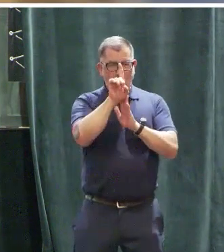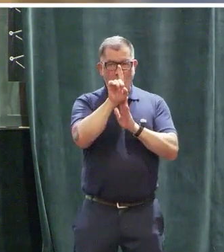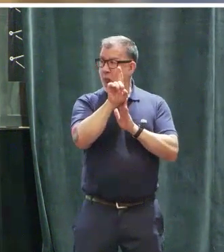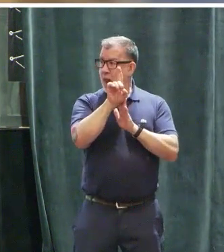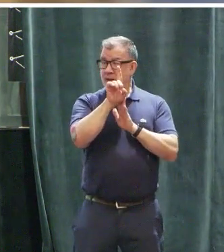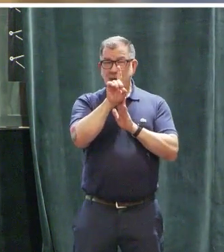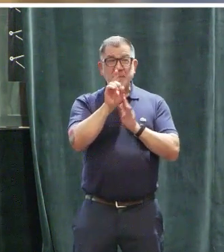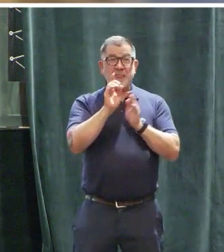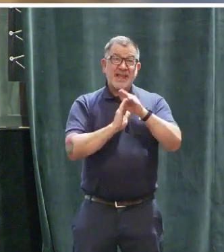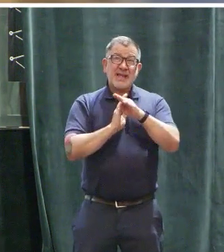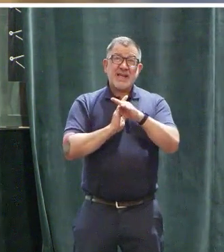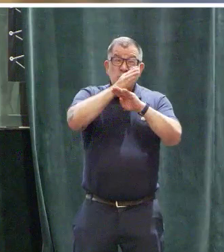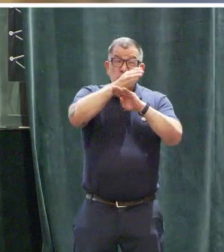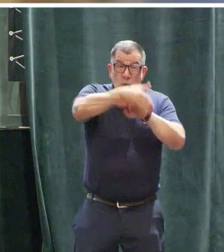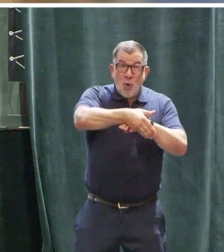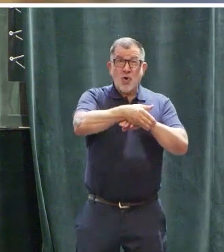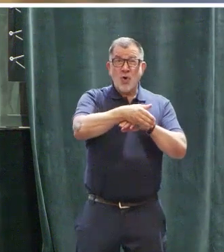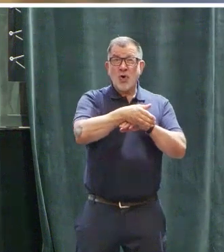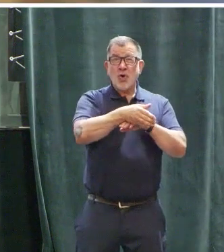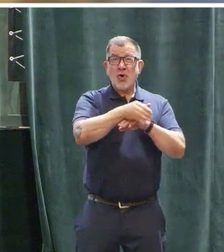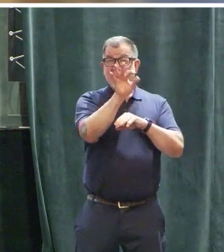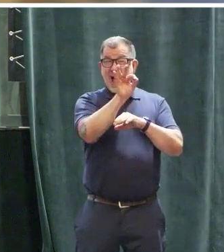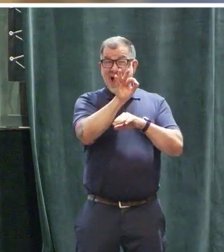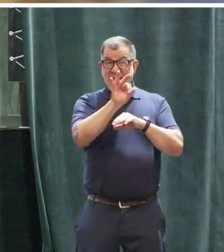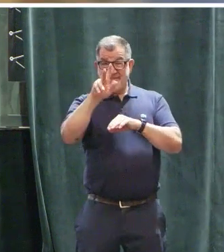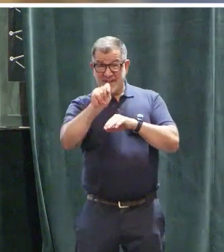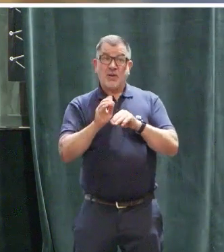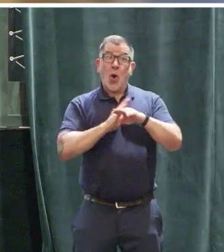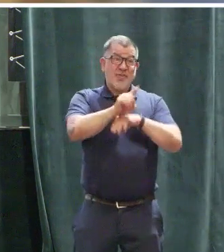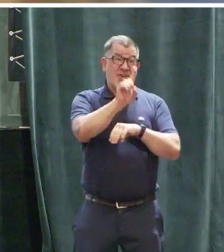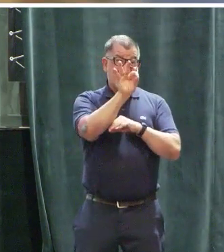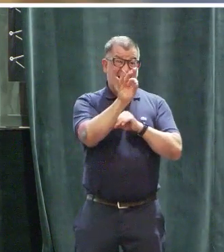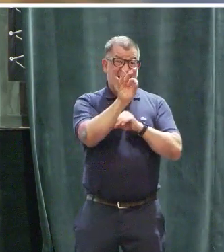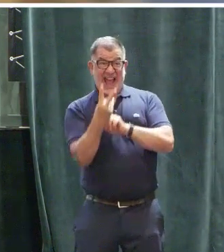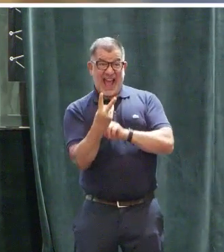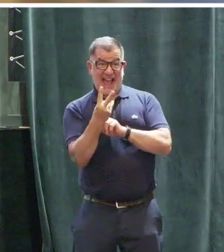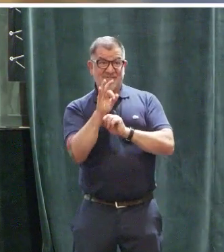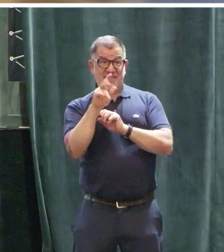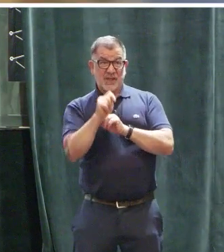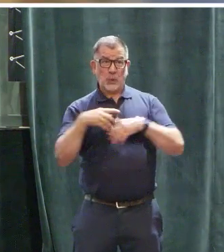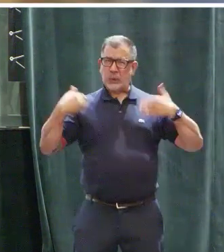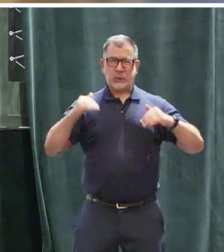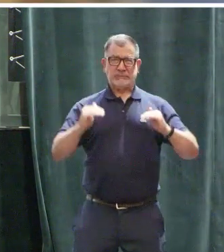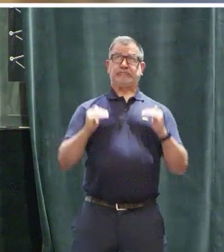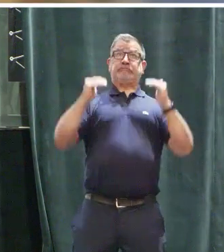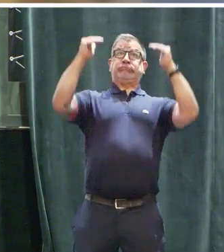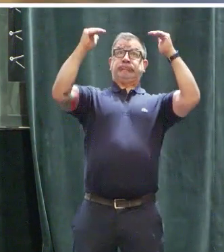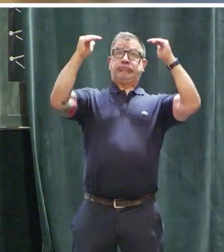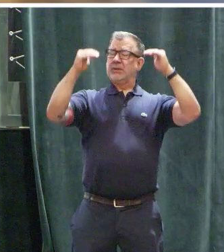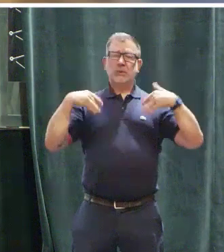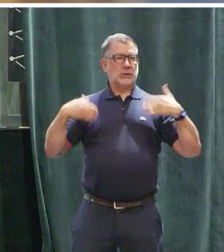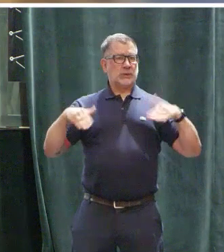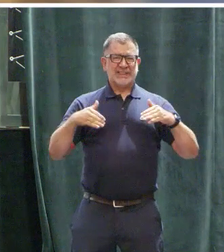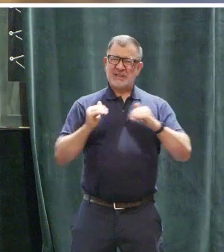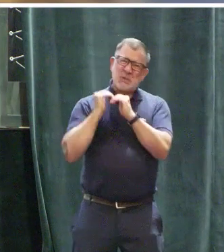over 9 feet, about 9.5 feet, which was a pretty imposing presence